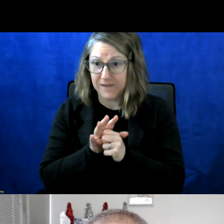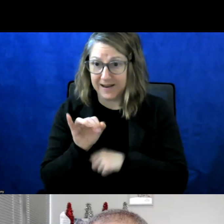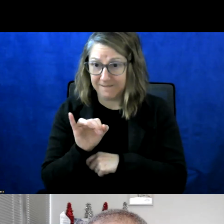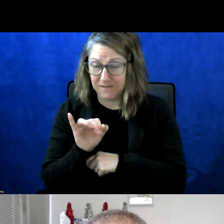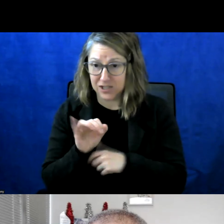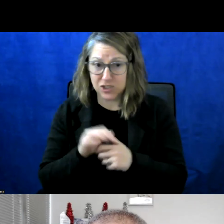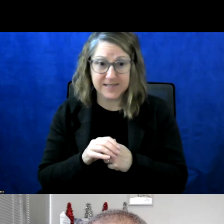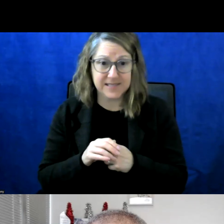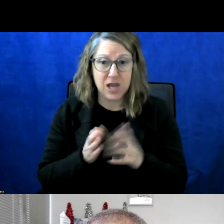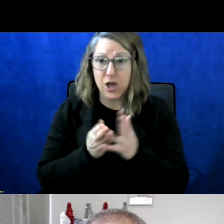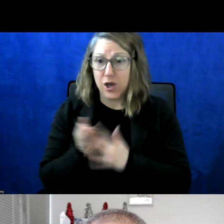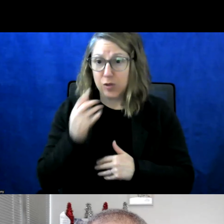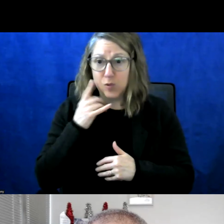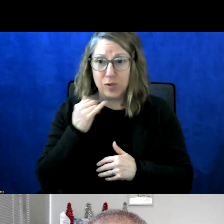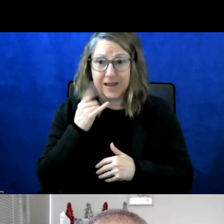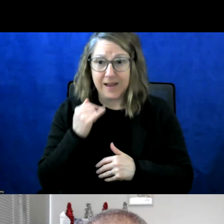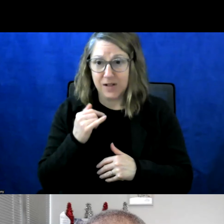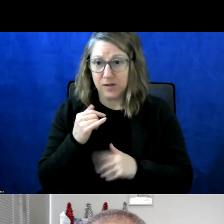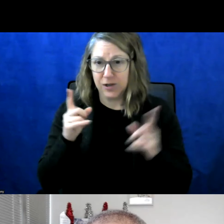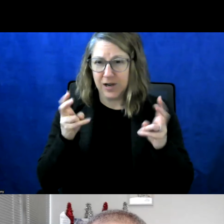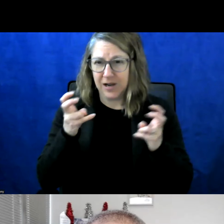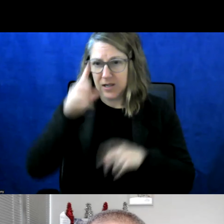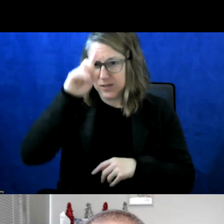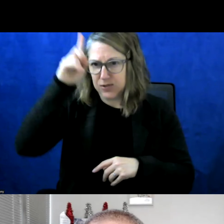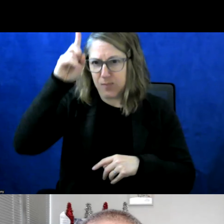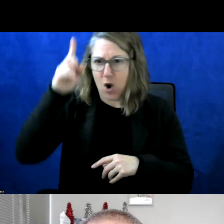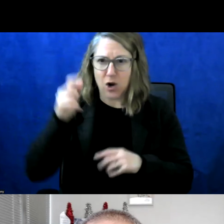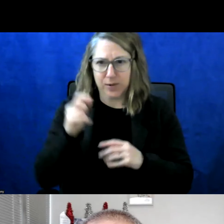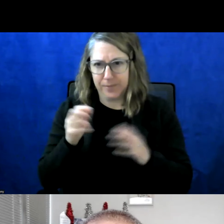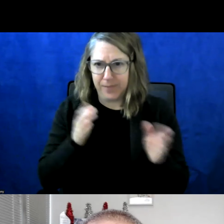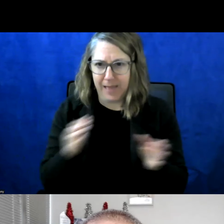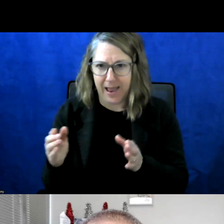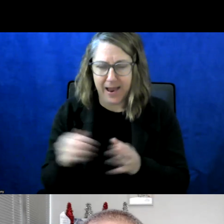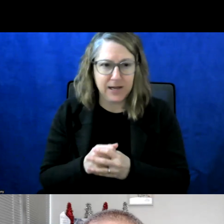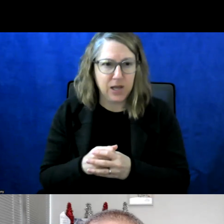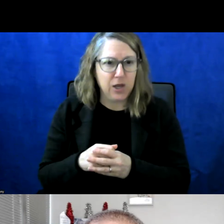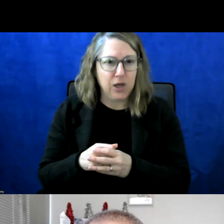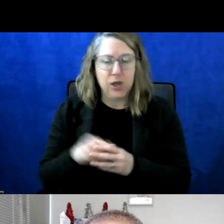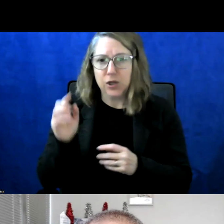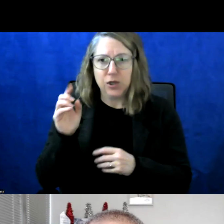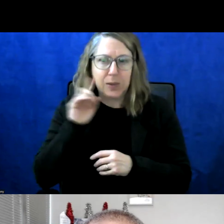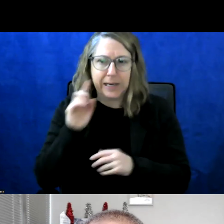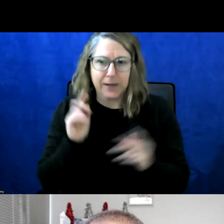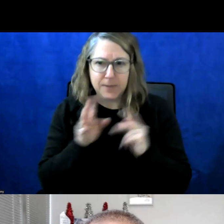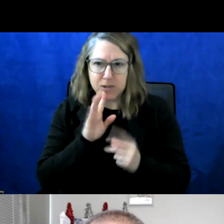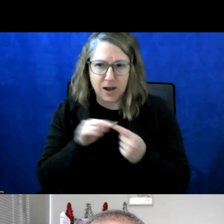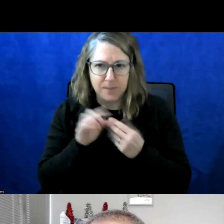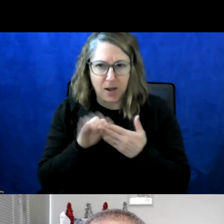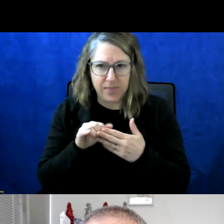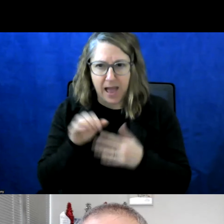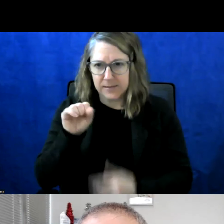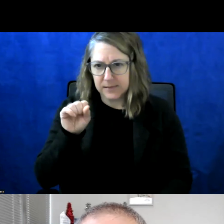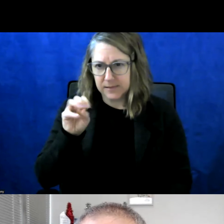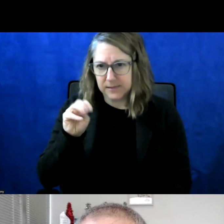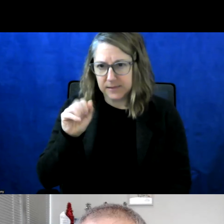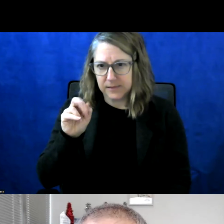is really through the California Smarter Plan. So you'll hear a lot of us talking about the Smarter Plan. What's good about the Smarter Plan, it